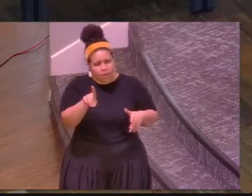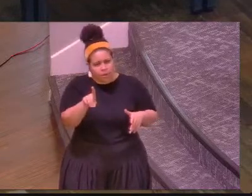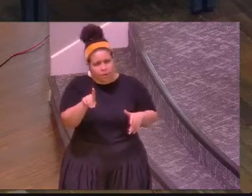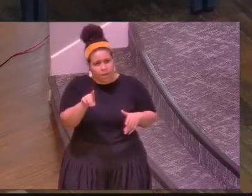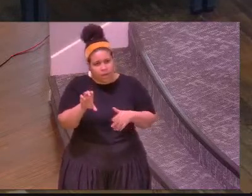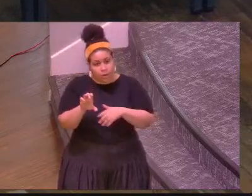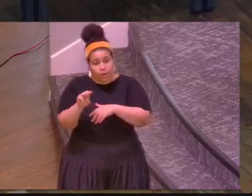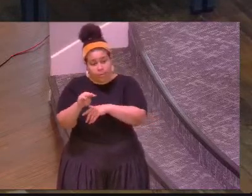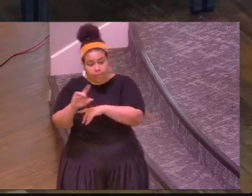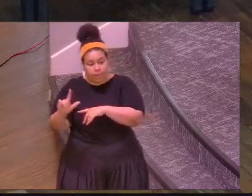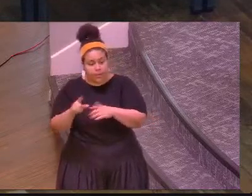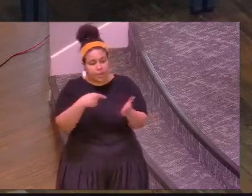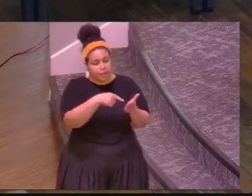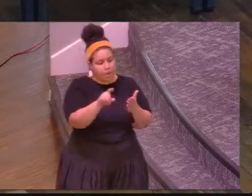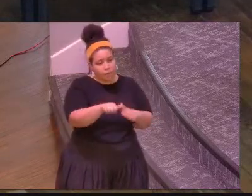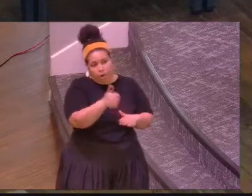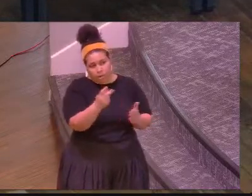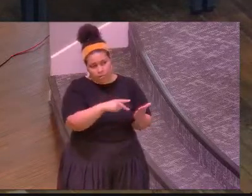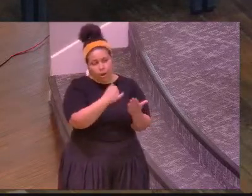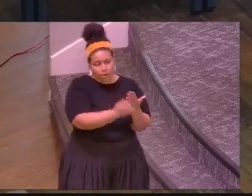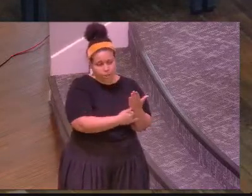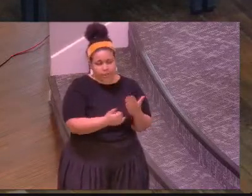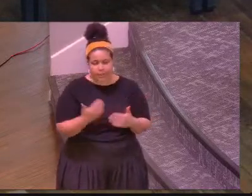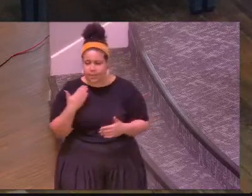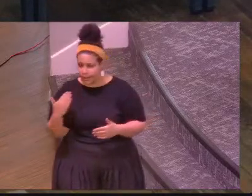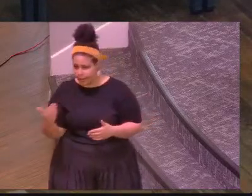bonds. Great, thank you.